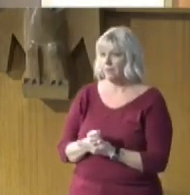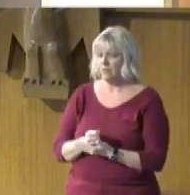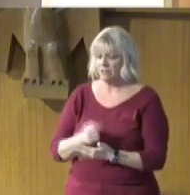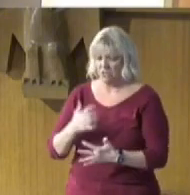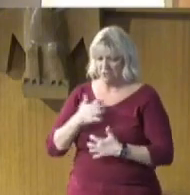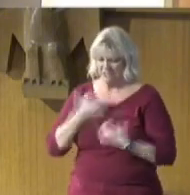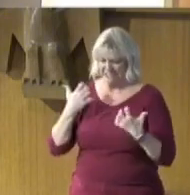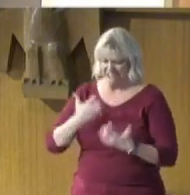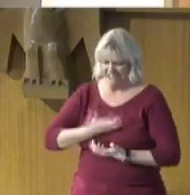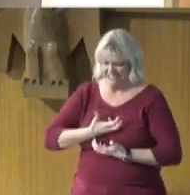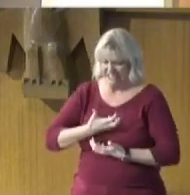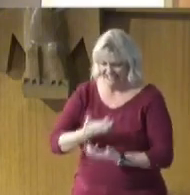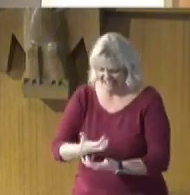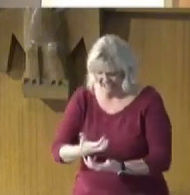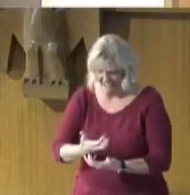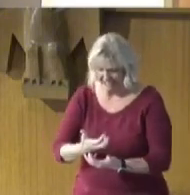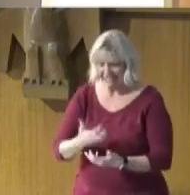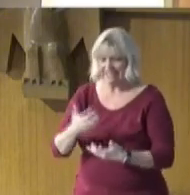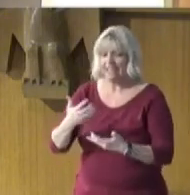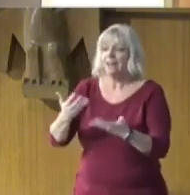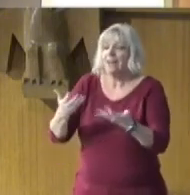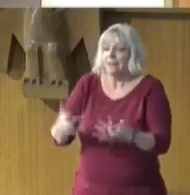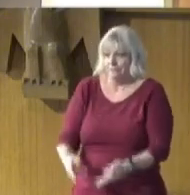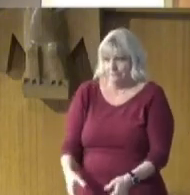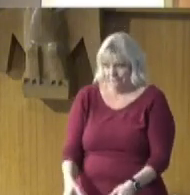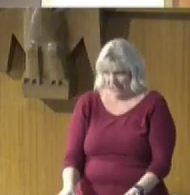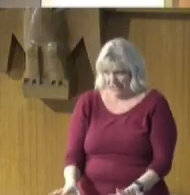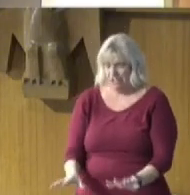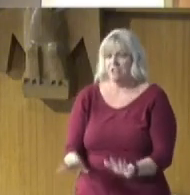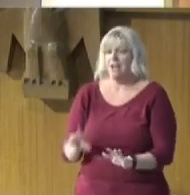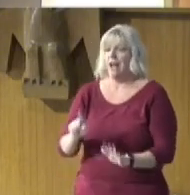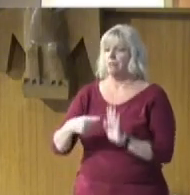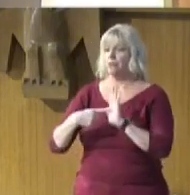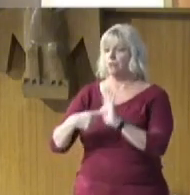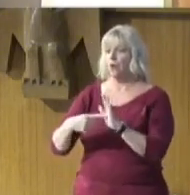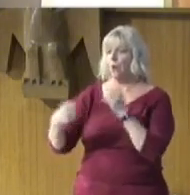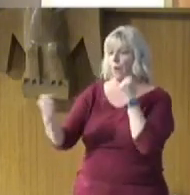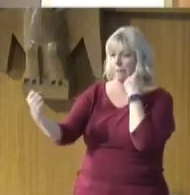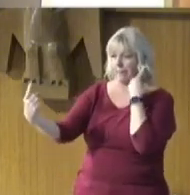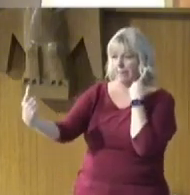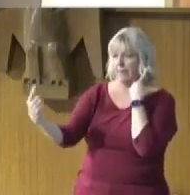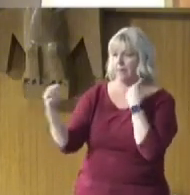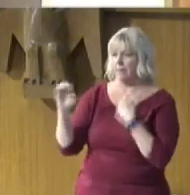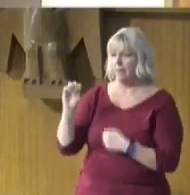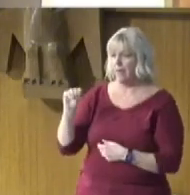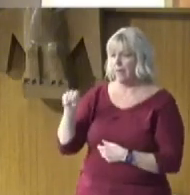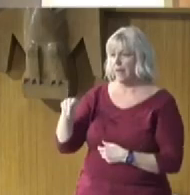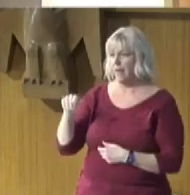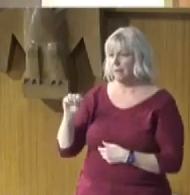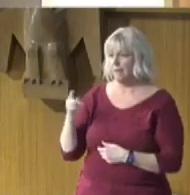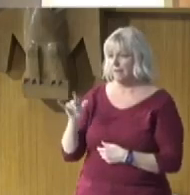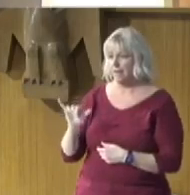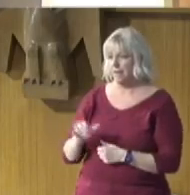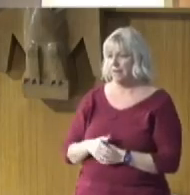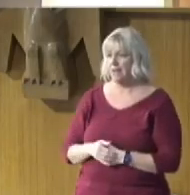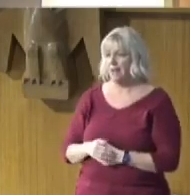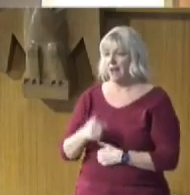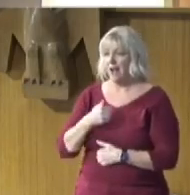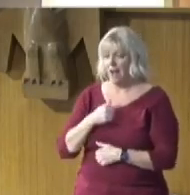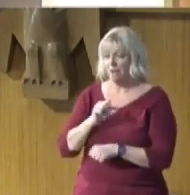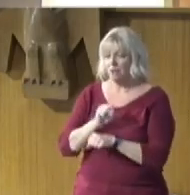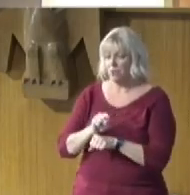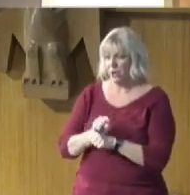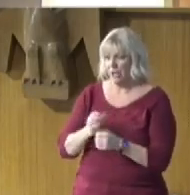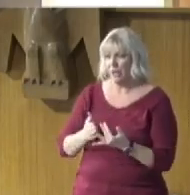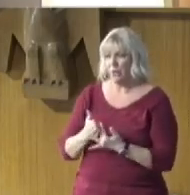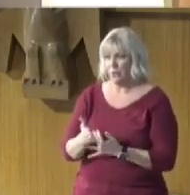then practice empathy. Now, I have to tell you that I've been working through how to love some of my enemies in my own therapy sessions